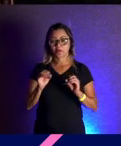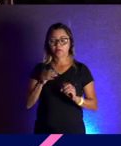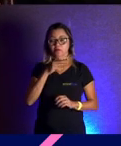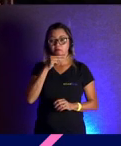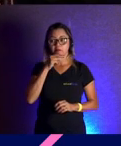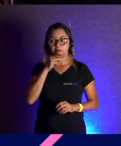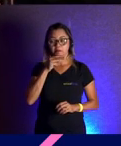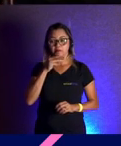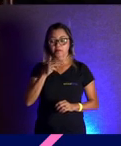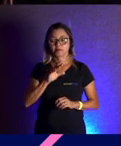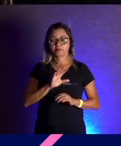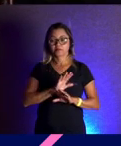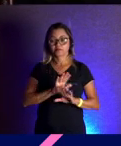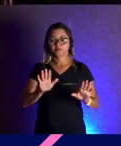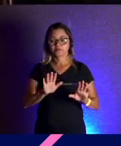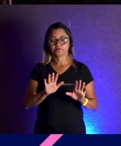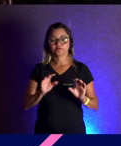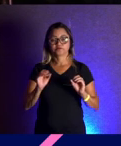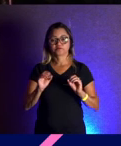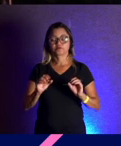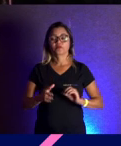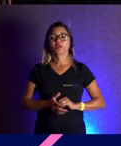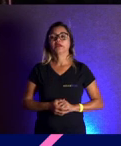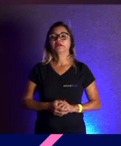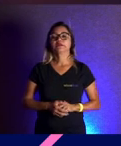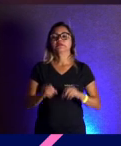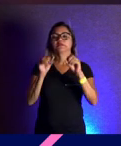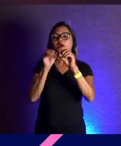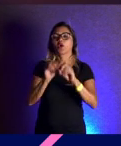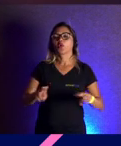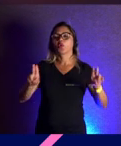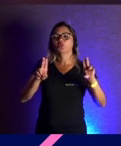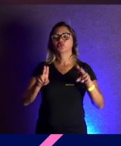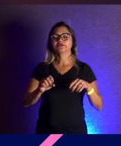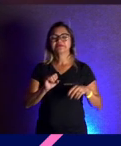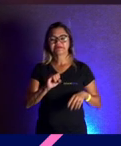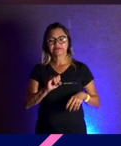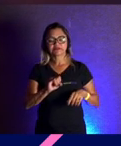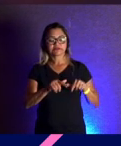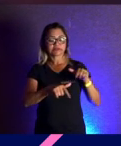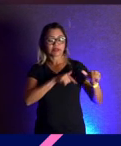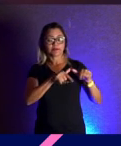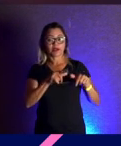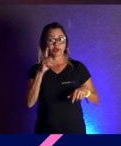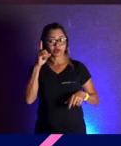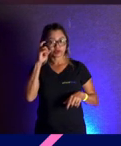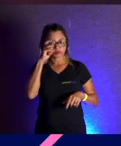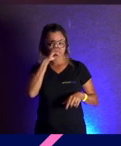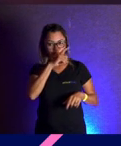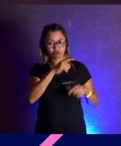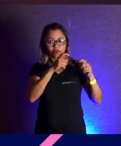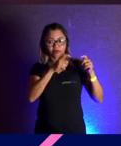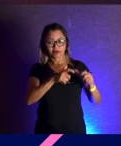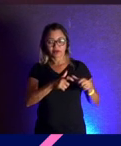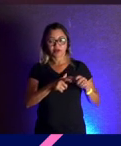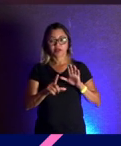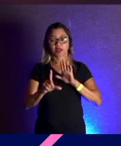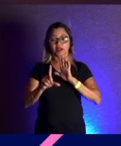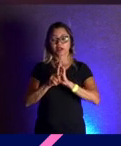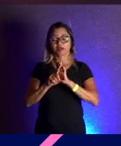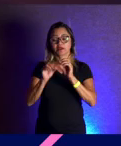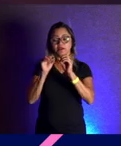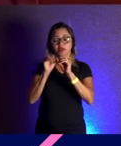United Nations, if you work in a very difficult place, you are required by the rules of the United Nations,